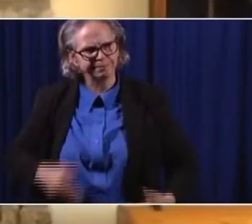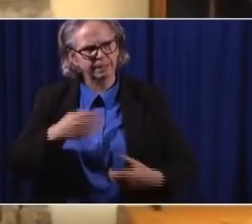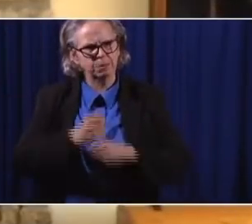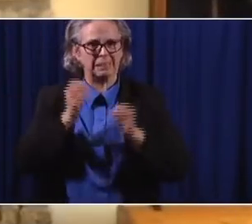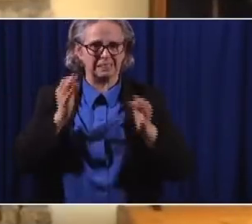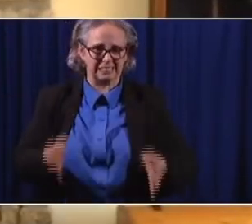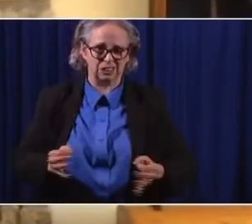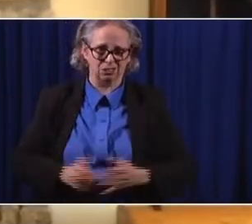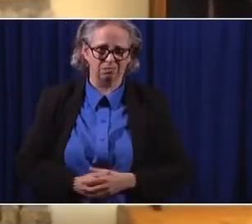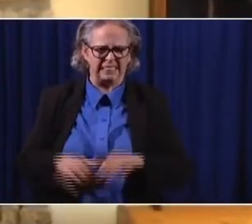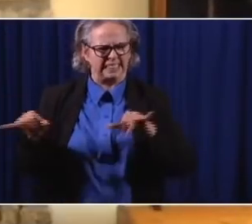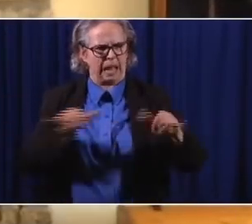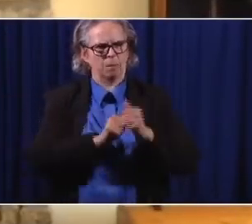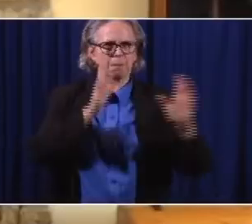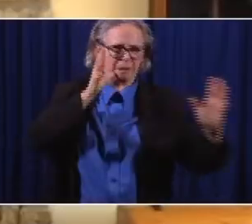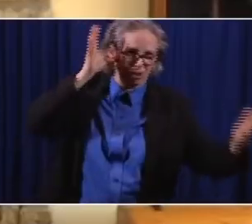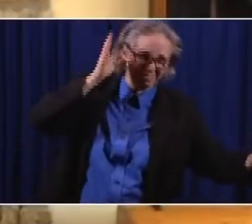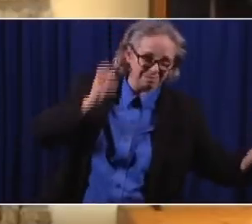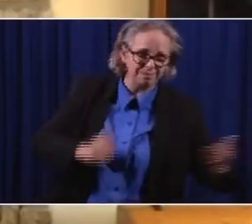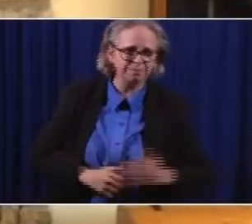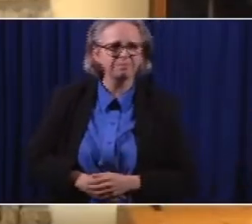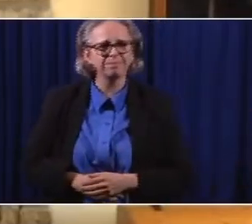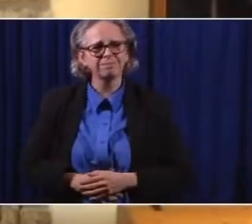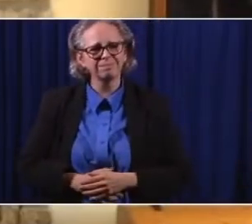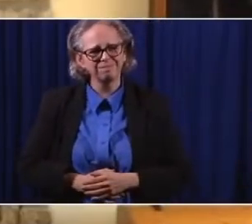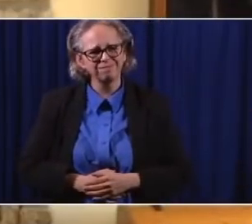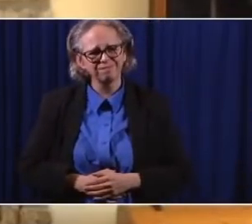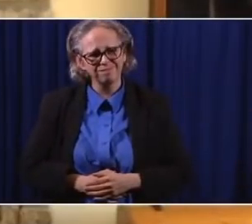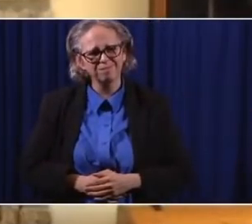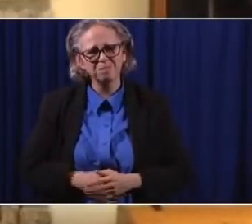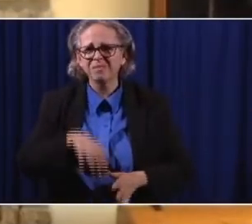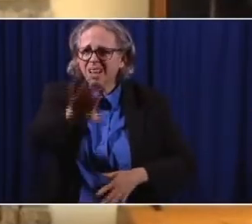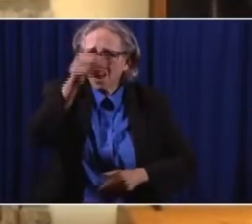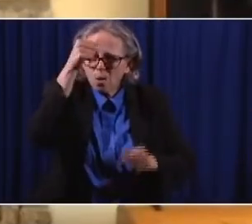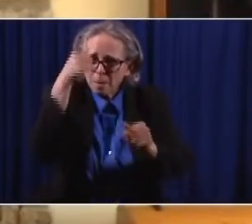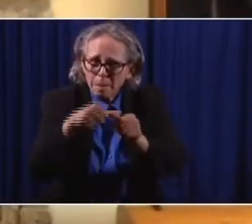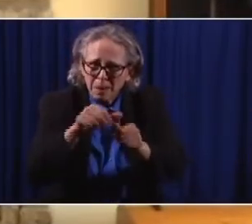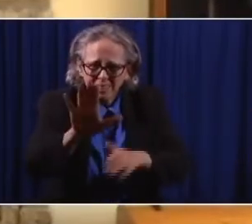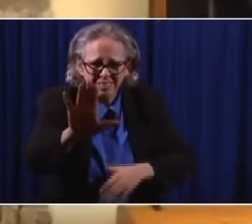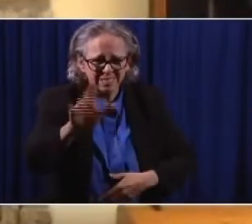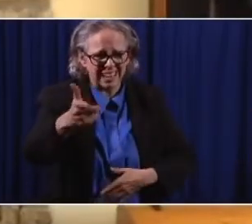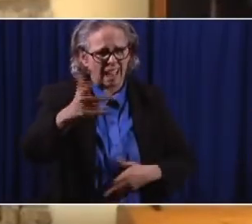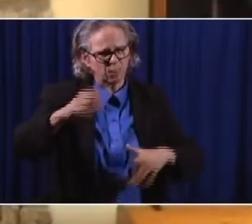this virus, everything is a balancing act. Everything is you're balancing.